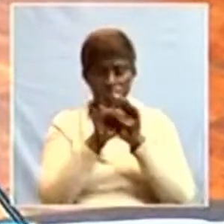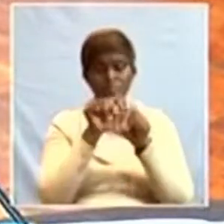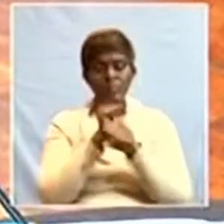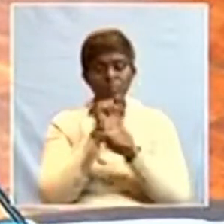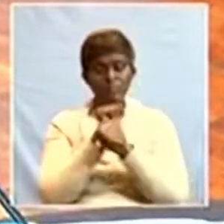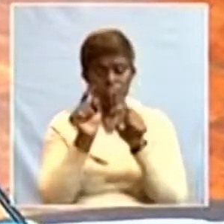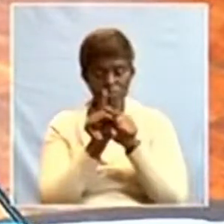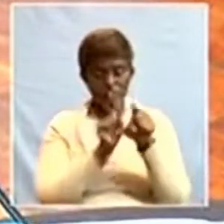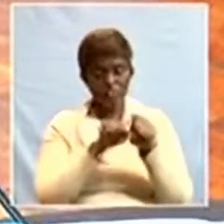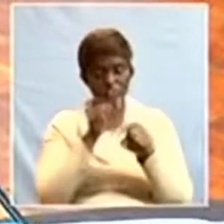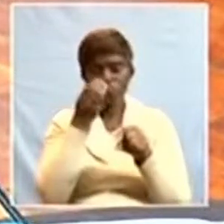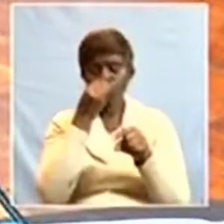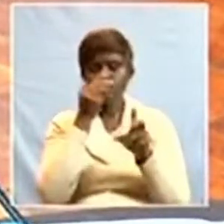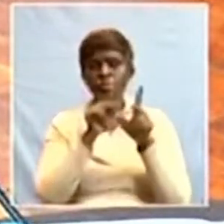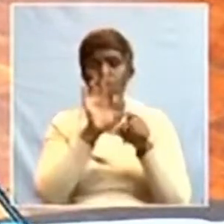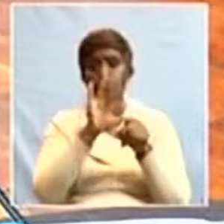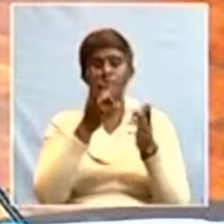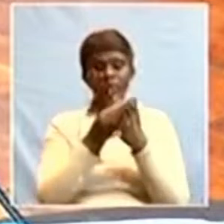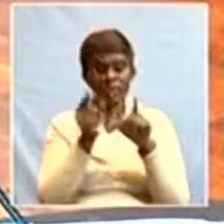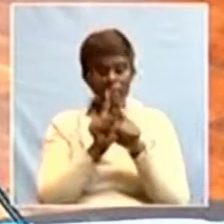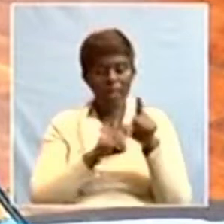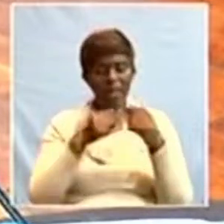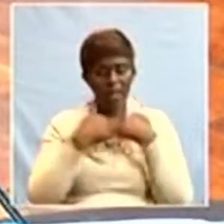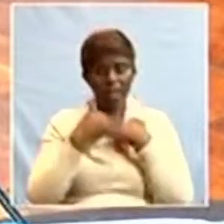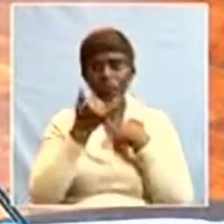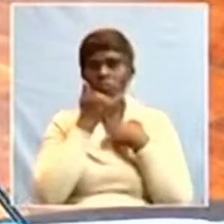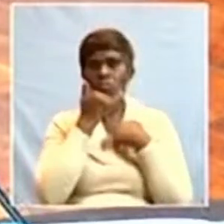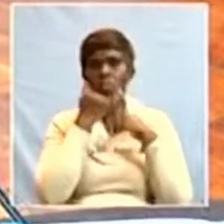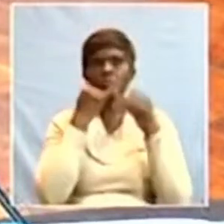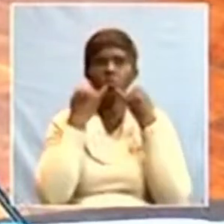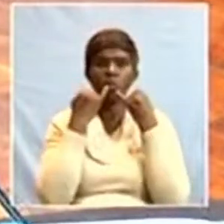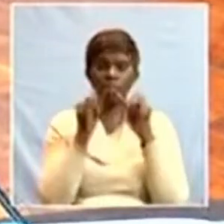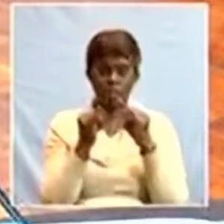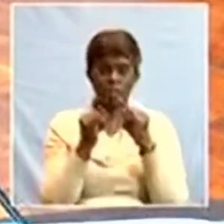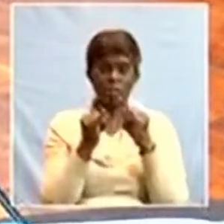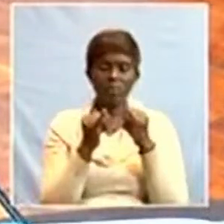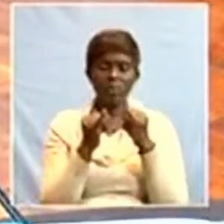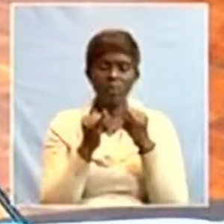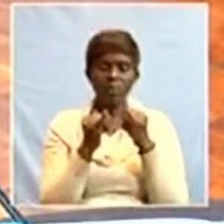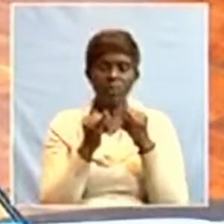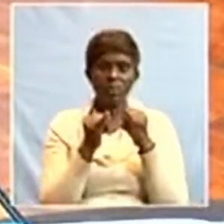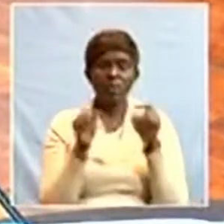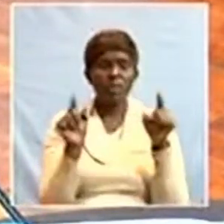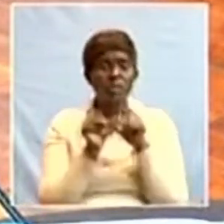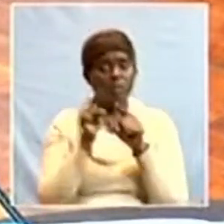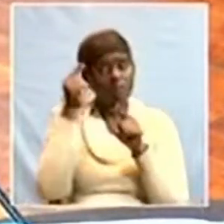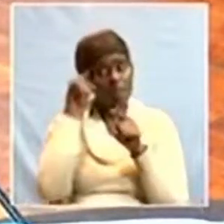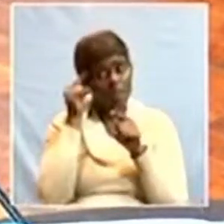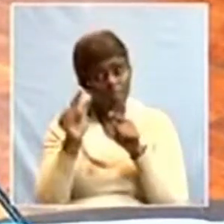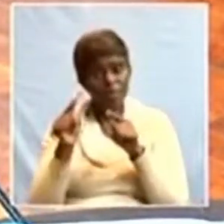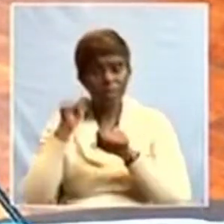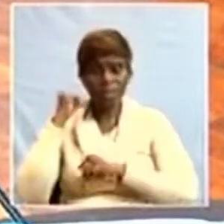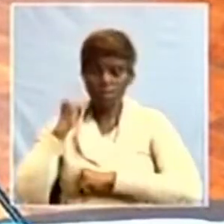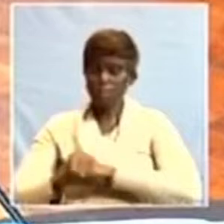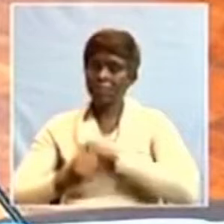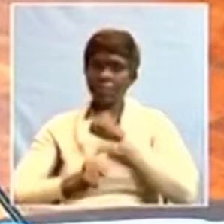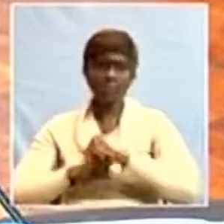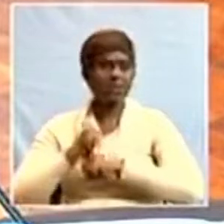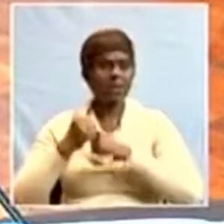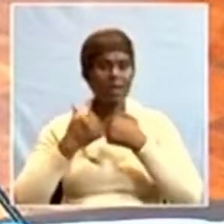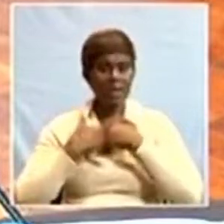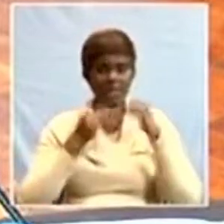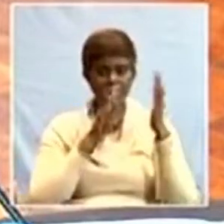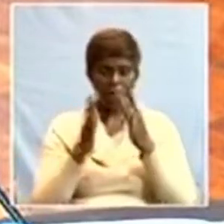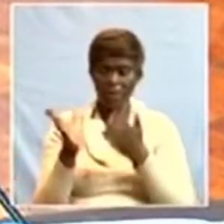and eat people's monies and come up with wrong information. And government is struggling to